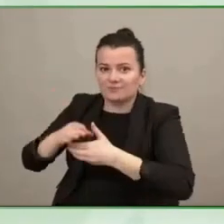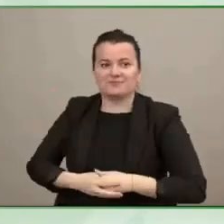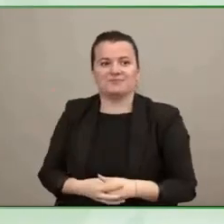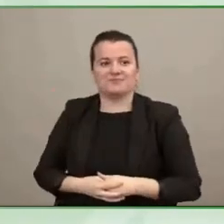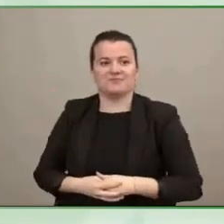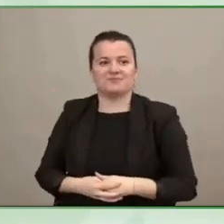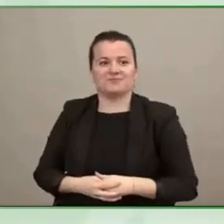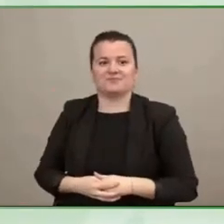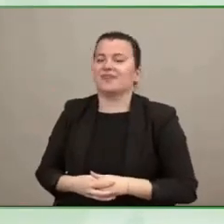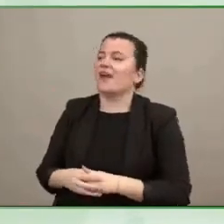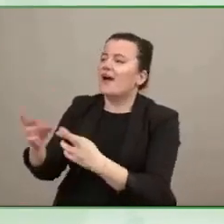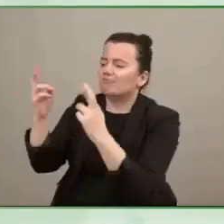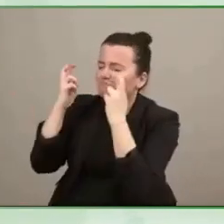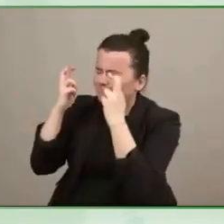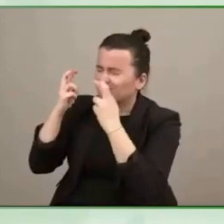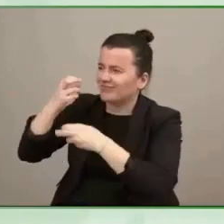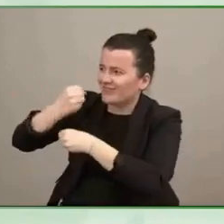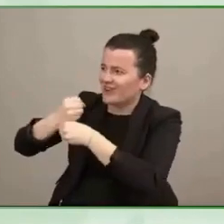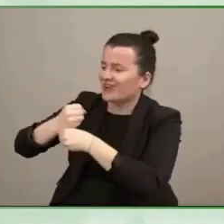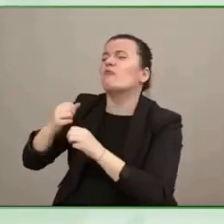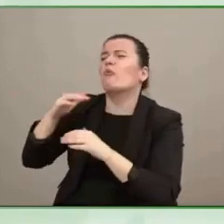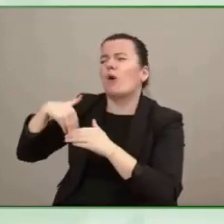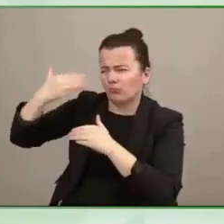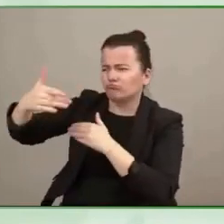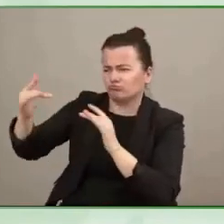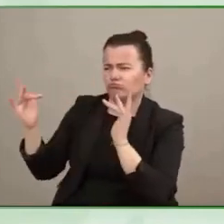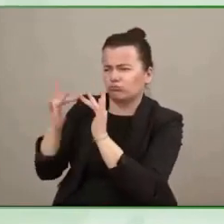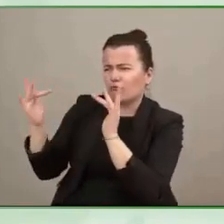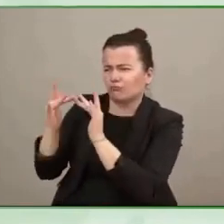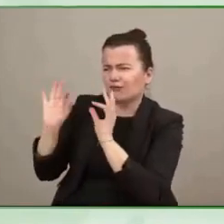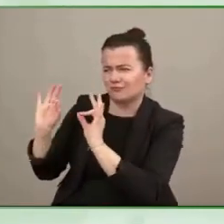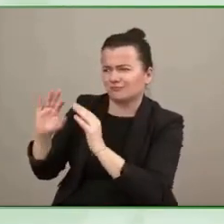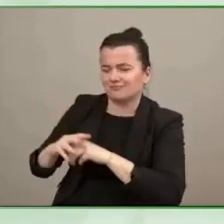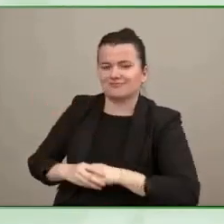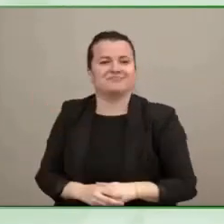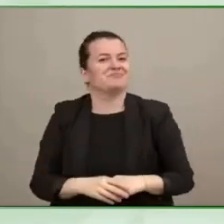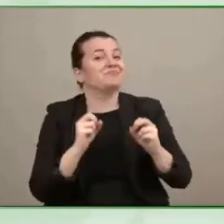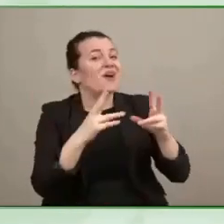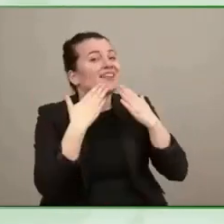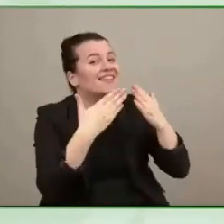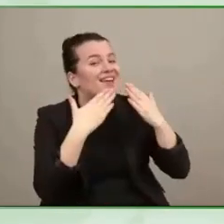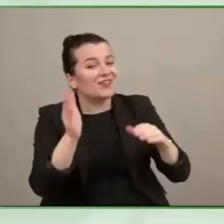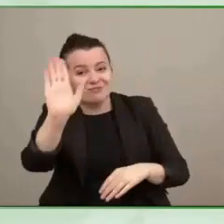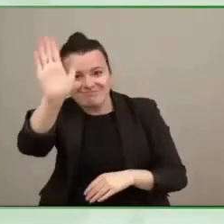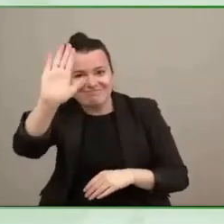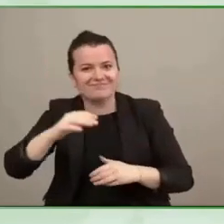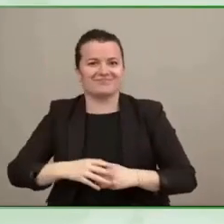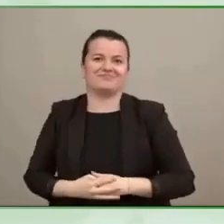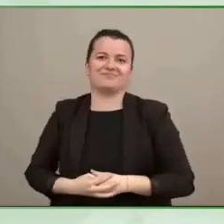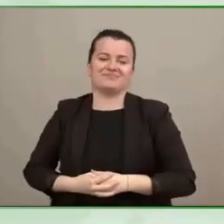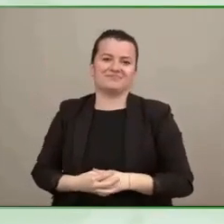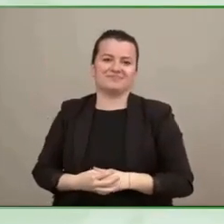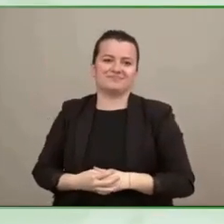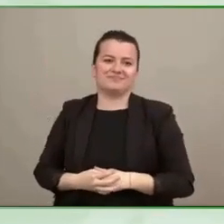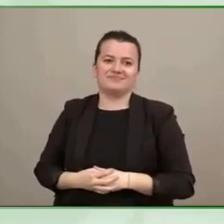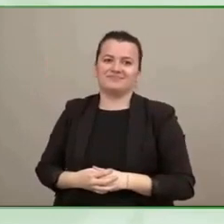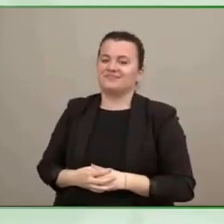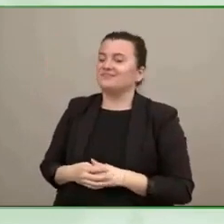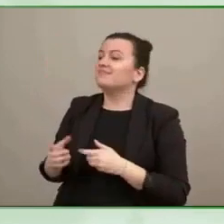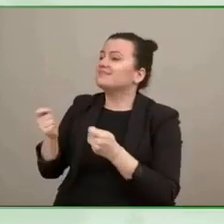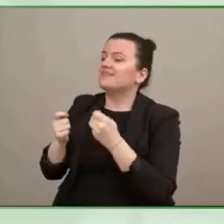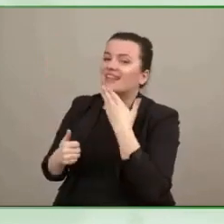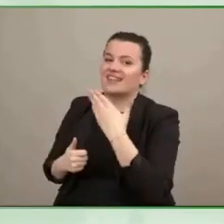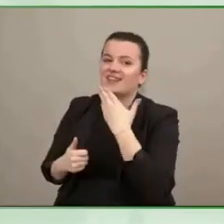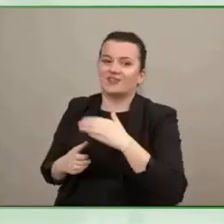and let's keep in touch. Okay, thank you very much. Thank you for all. Thank you. Dear all,